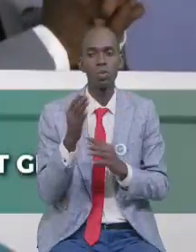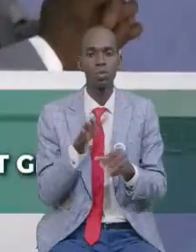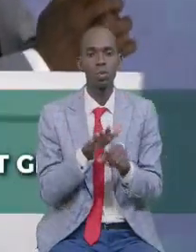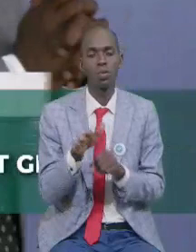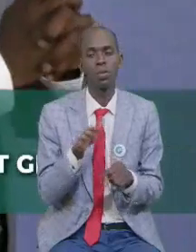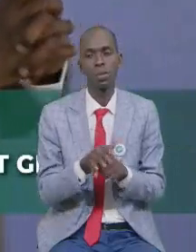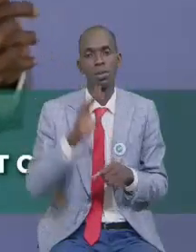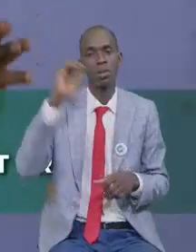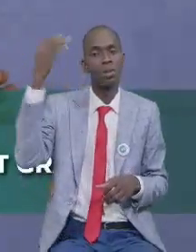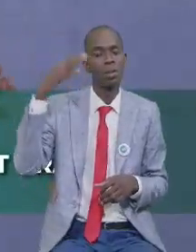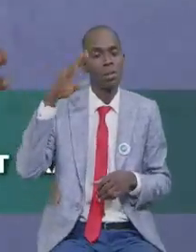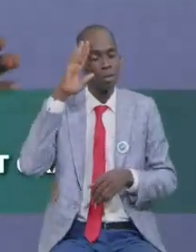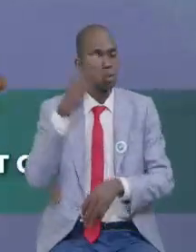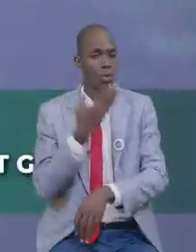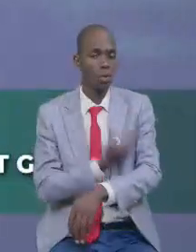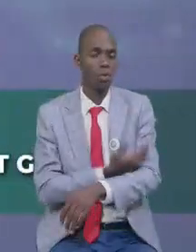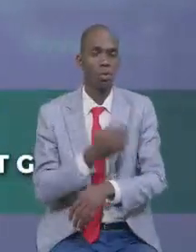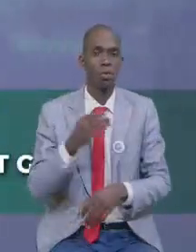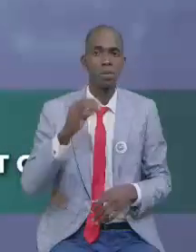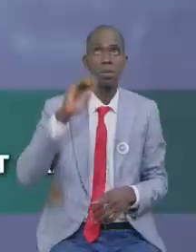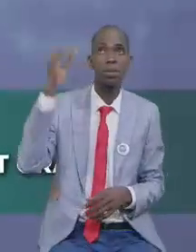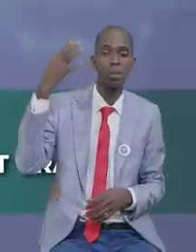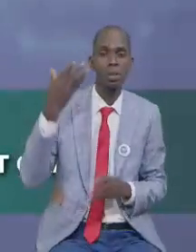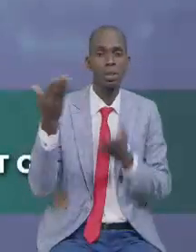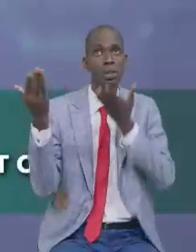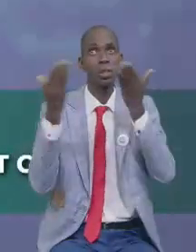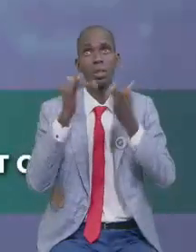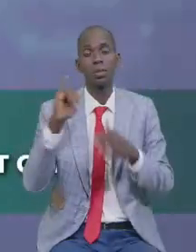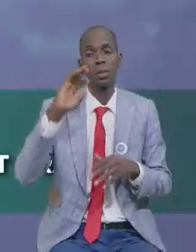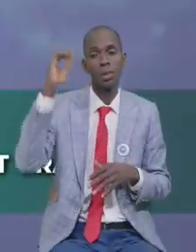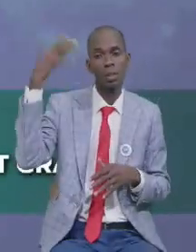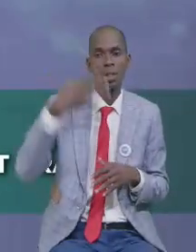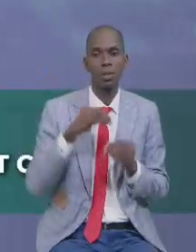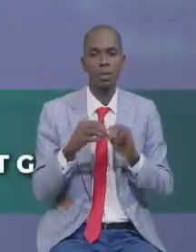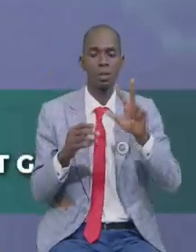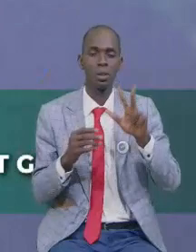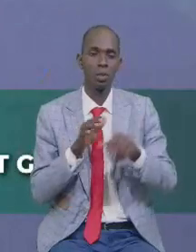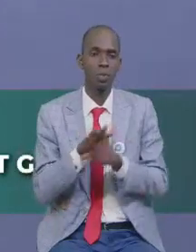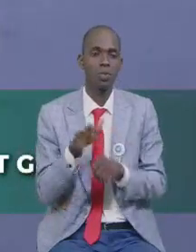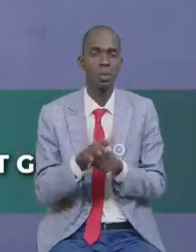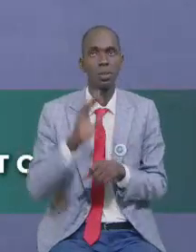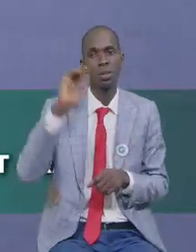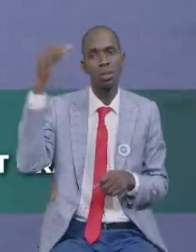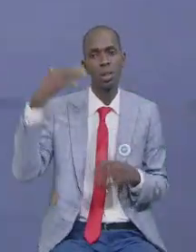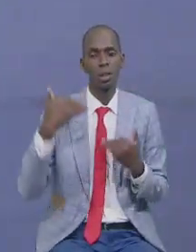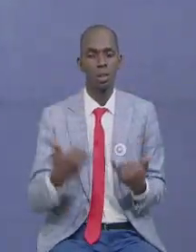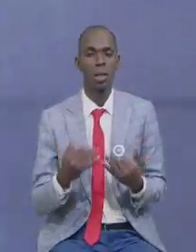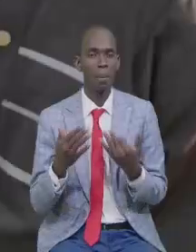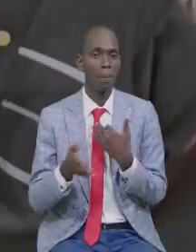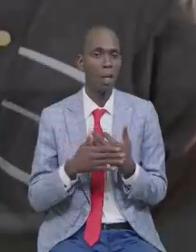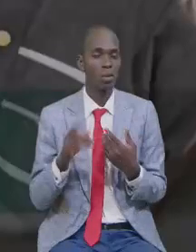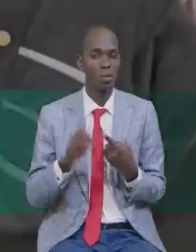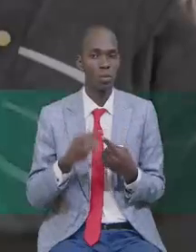Sonship faith, serving faith, and sufficient grace. Look at number one there. Number one, asking